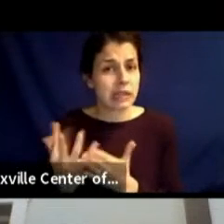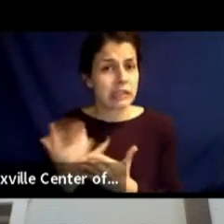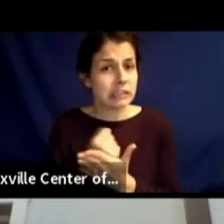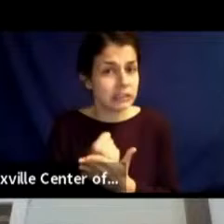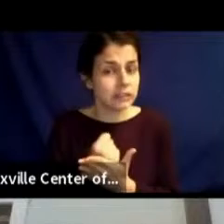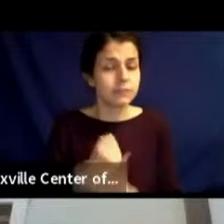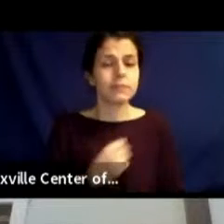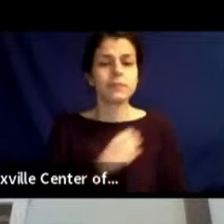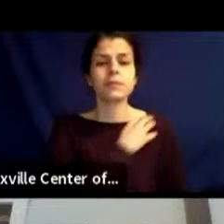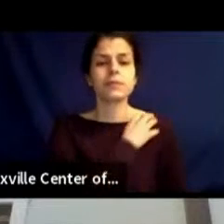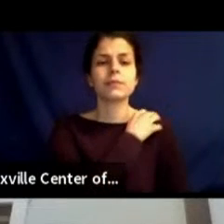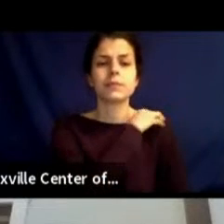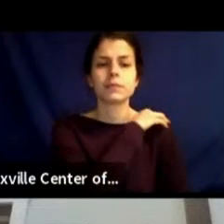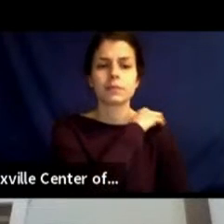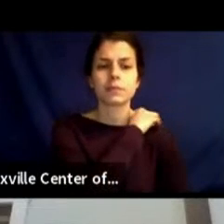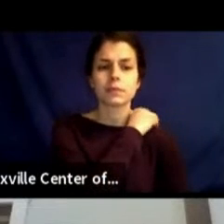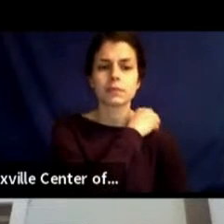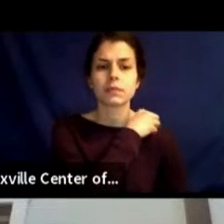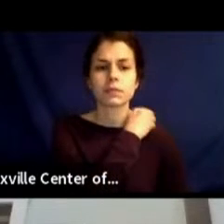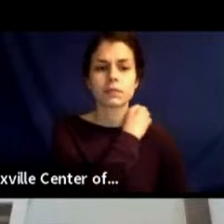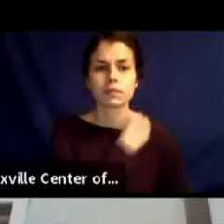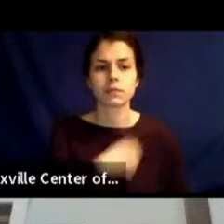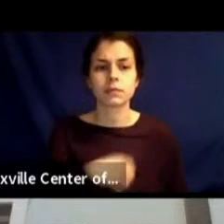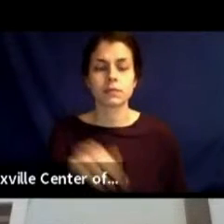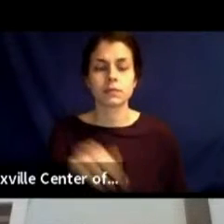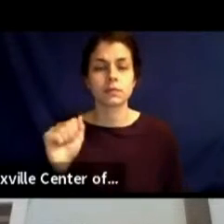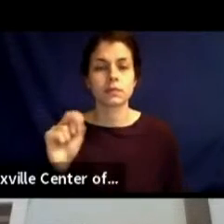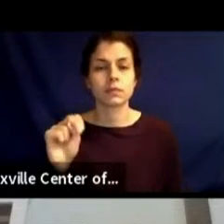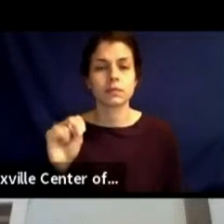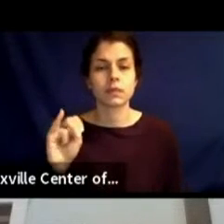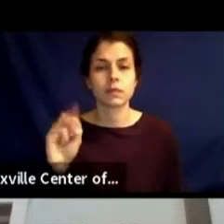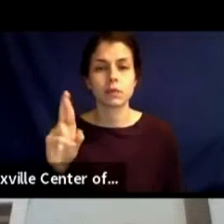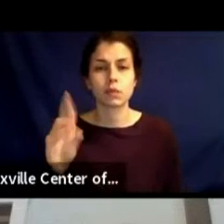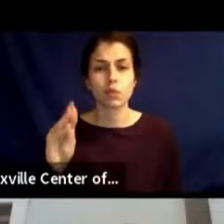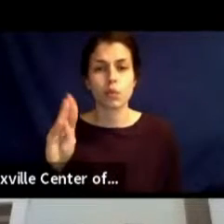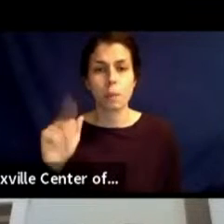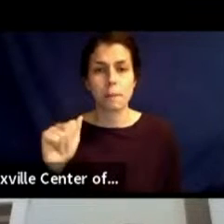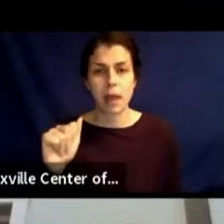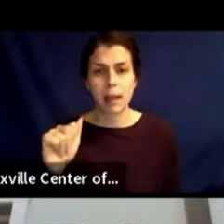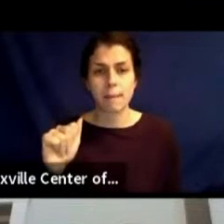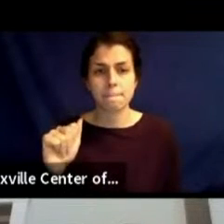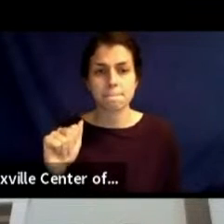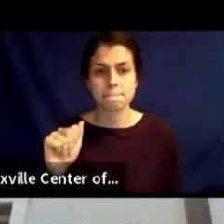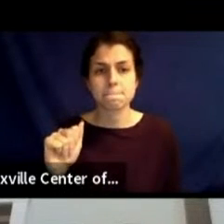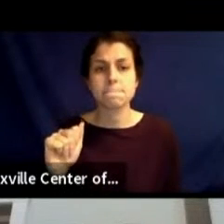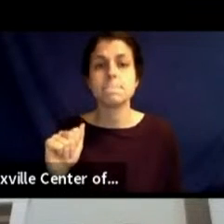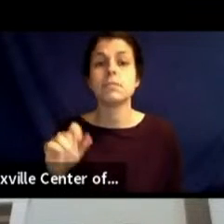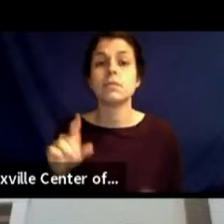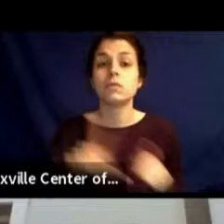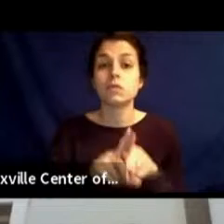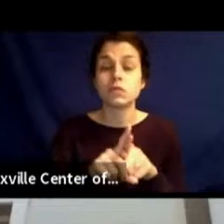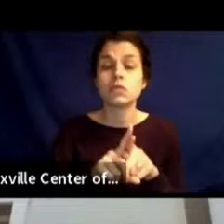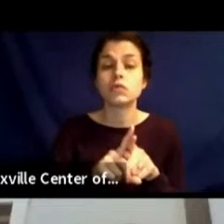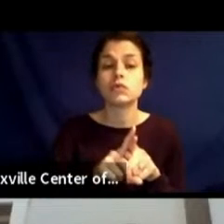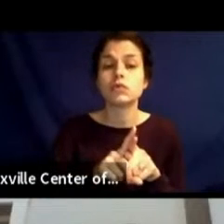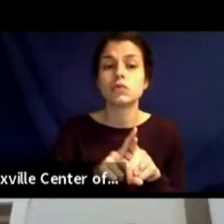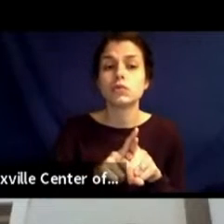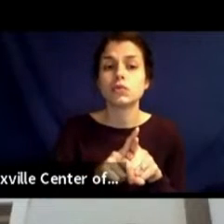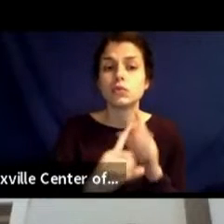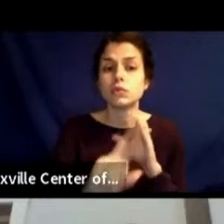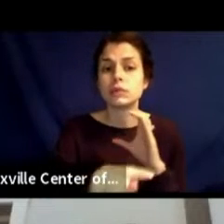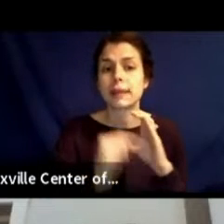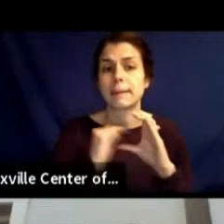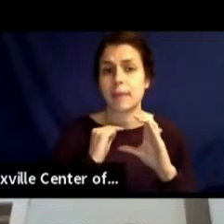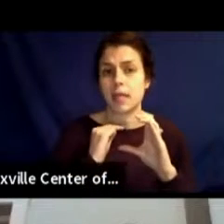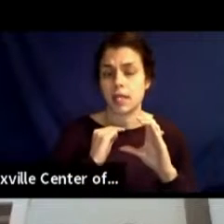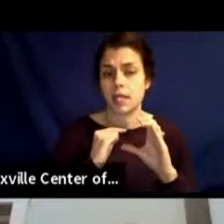And then in addition to that, we all received an email from a restaurant in particular who